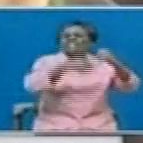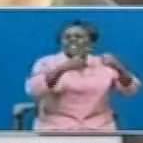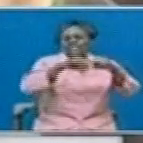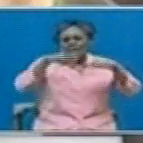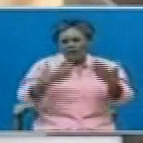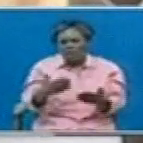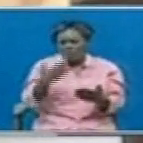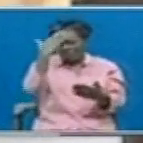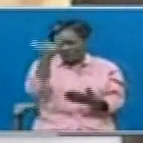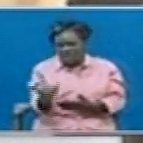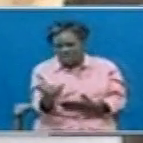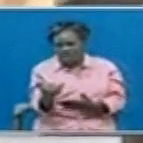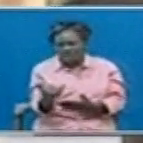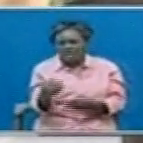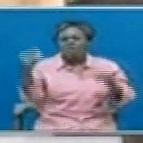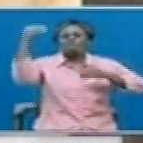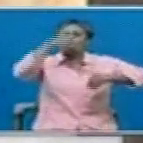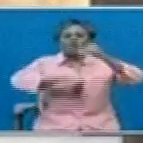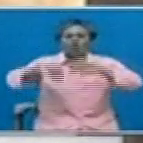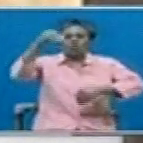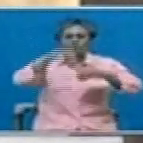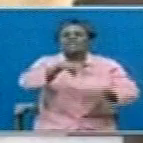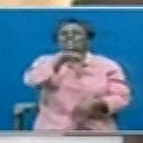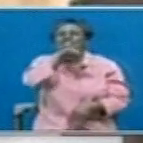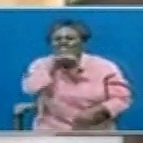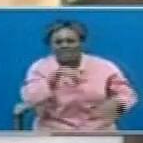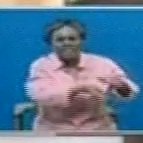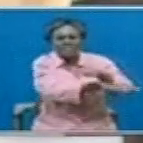Ni kwa sababu ya kura ya Raila kuibwa.